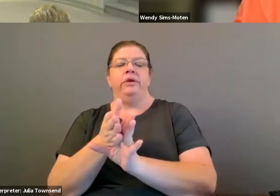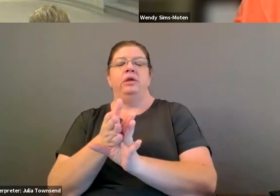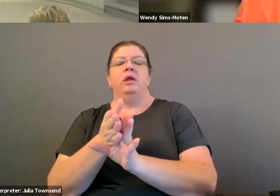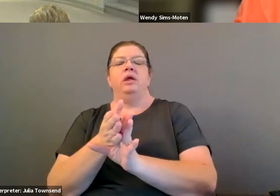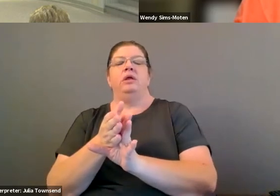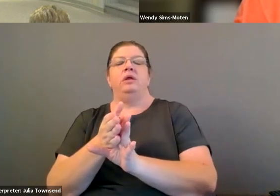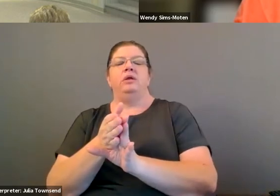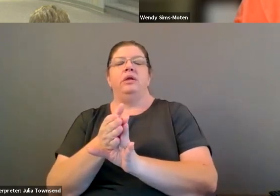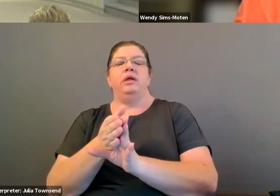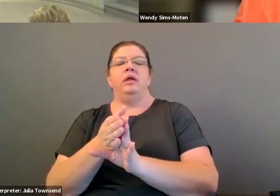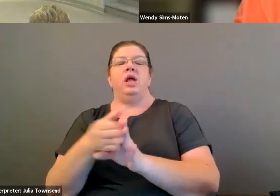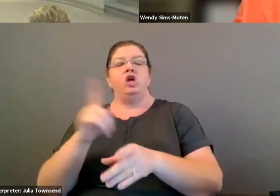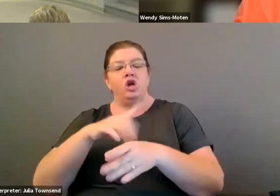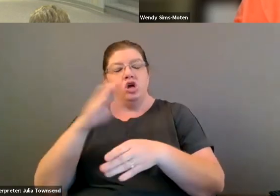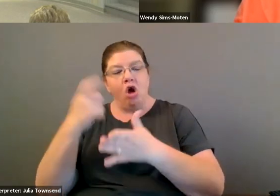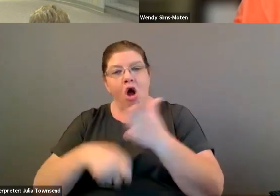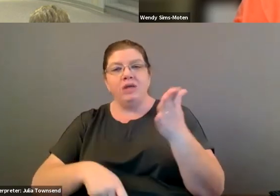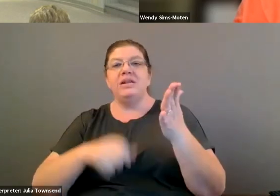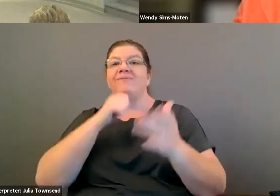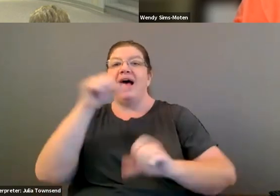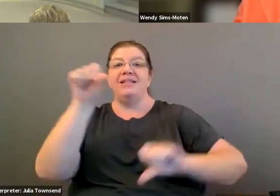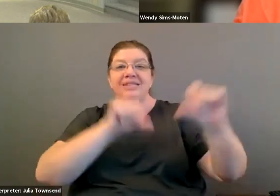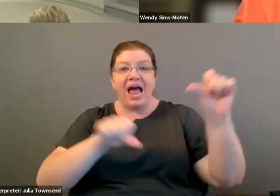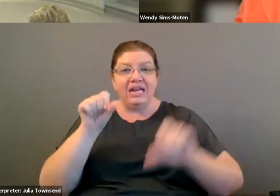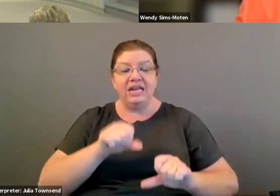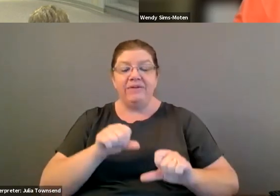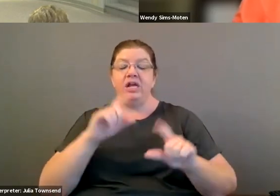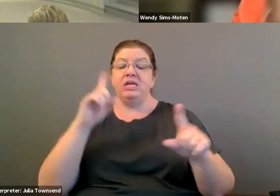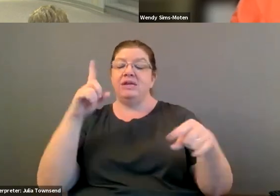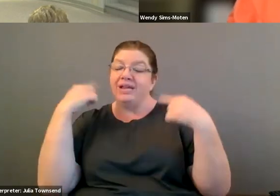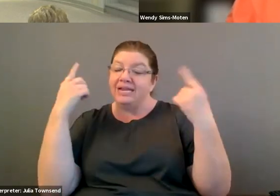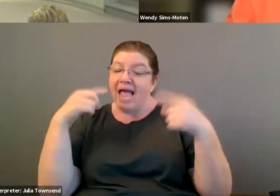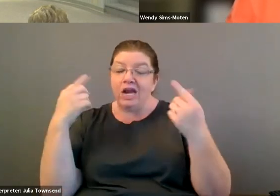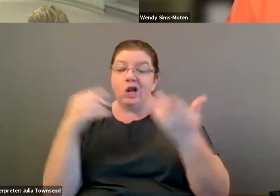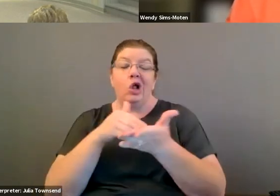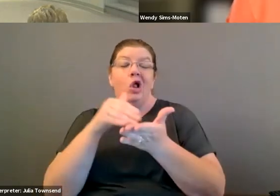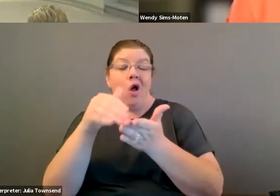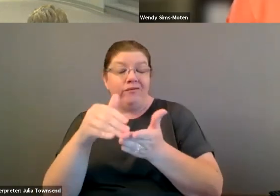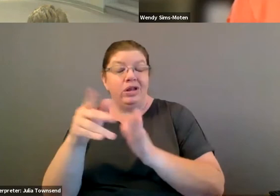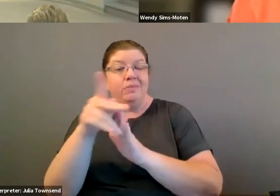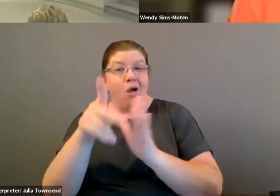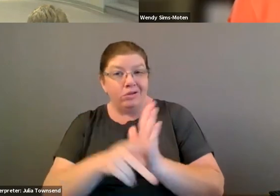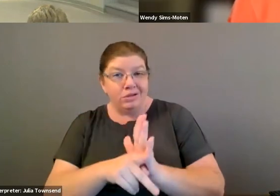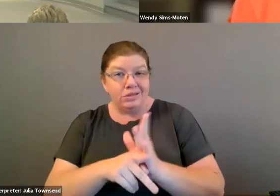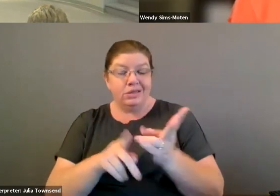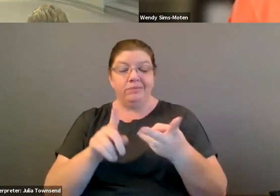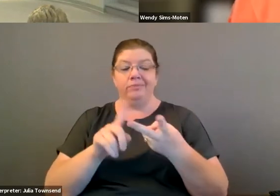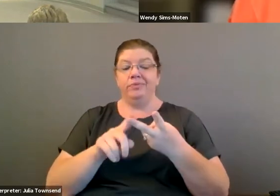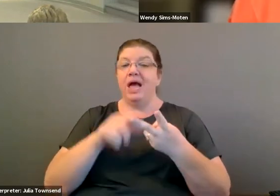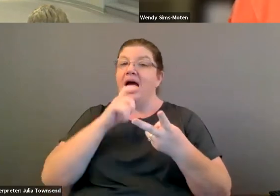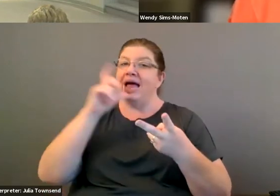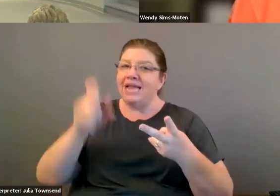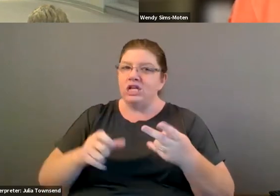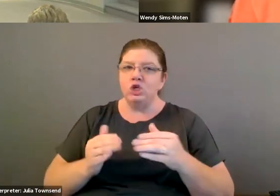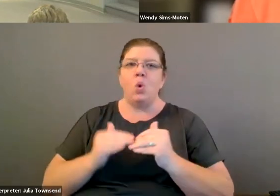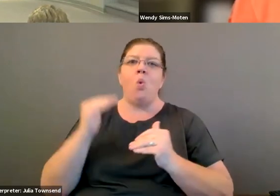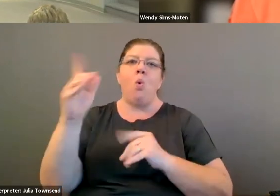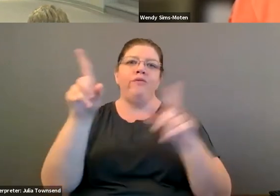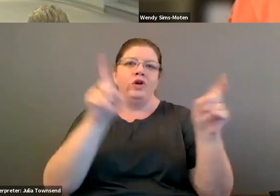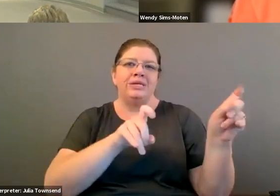unscientific, often fanatical policies, as we just saw, unnecessary overtesting now being implemented for